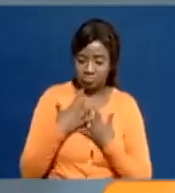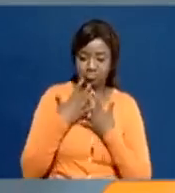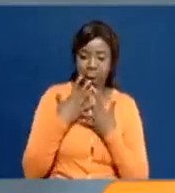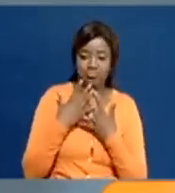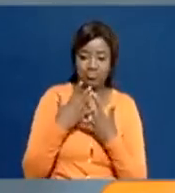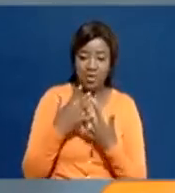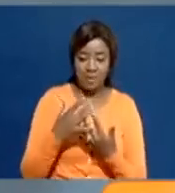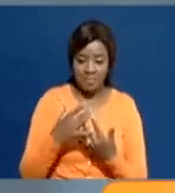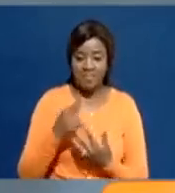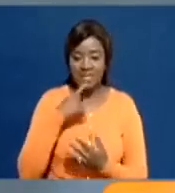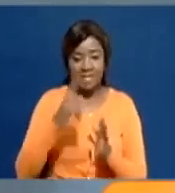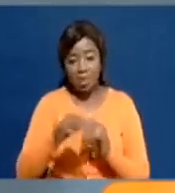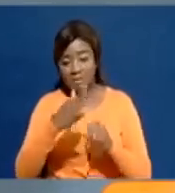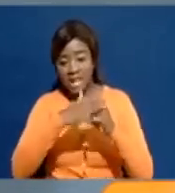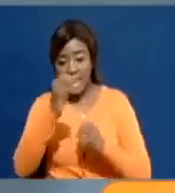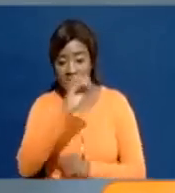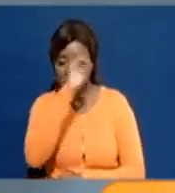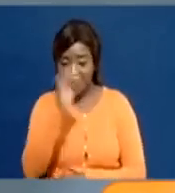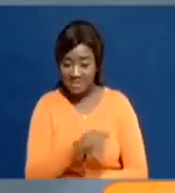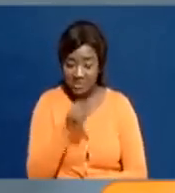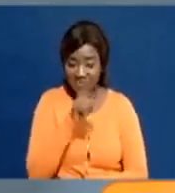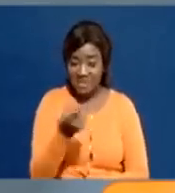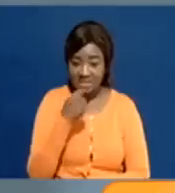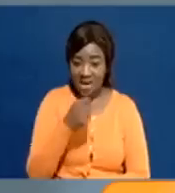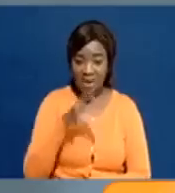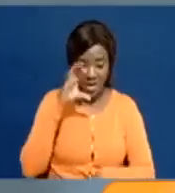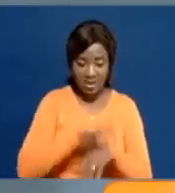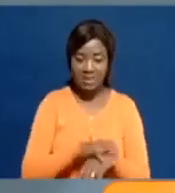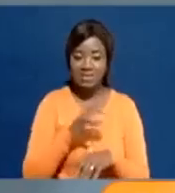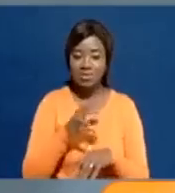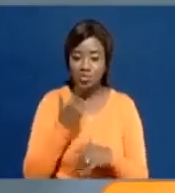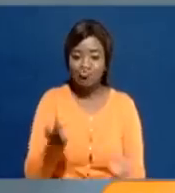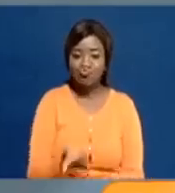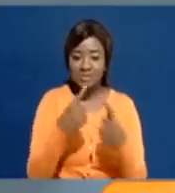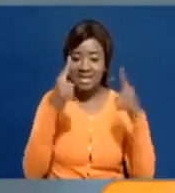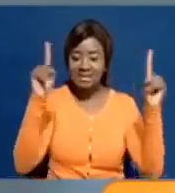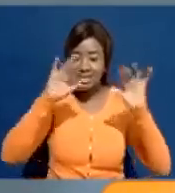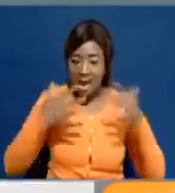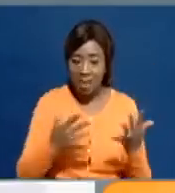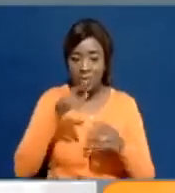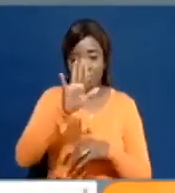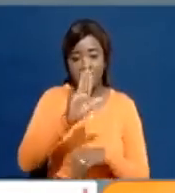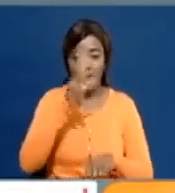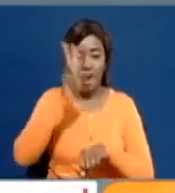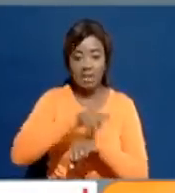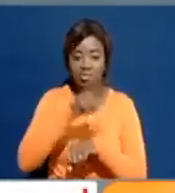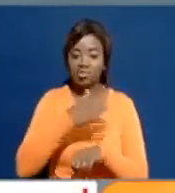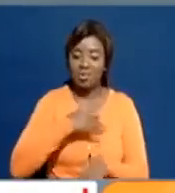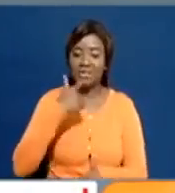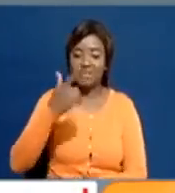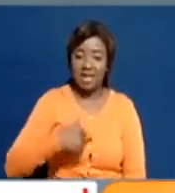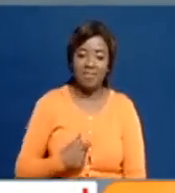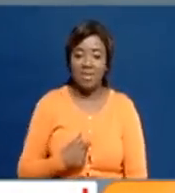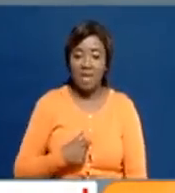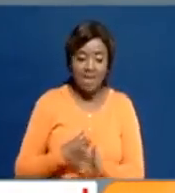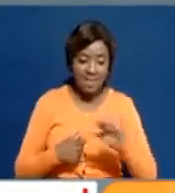start. And he told me 90% of this treatment will come from your attitude. So let me know how your mind is taking this up. Leave the